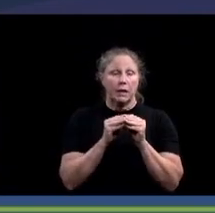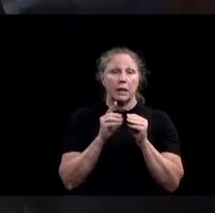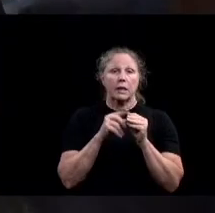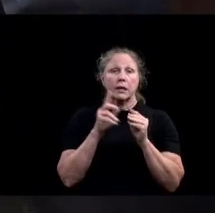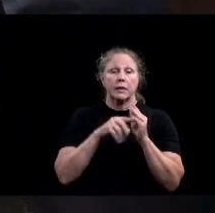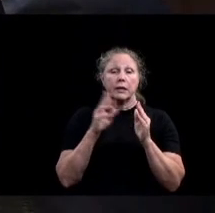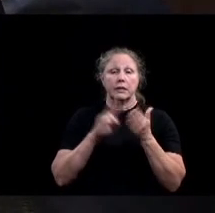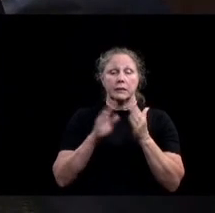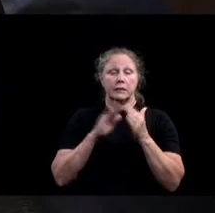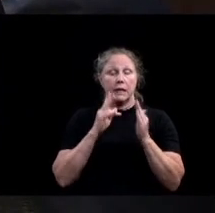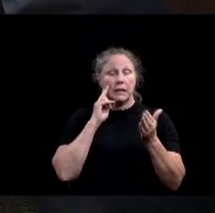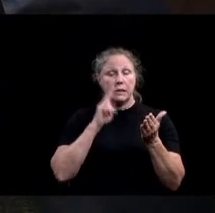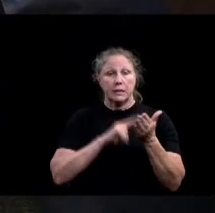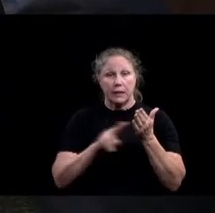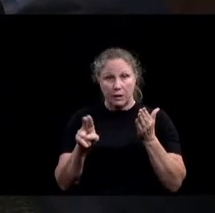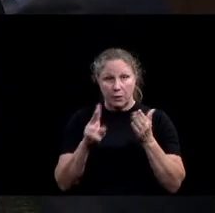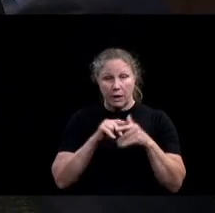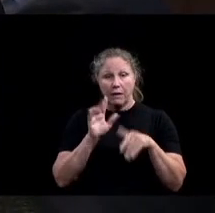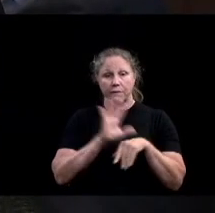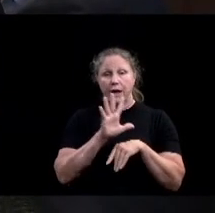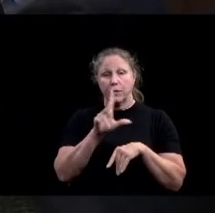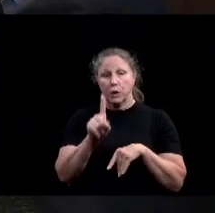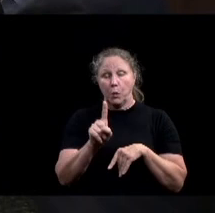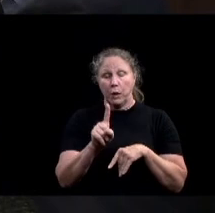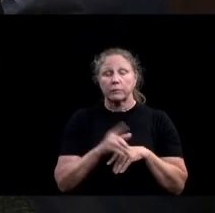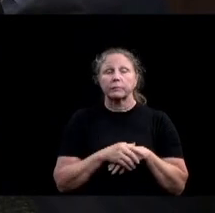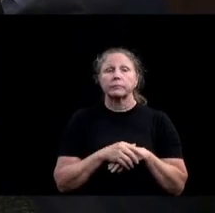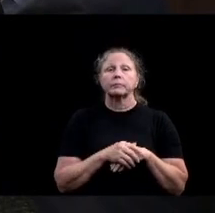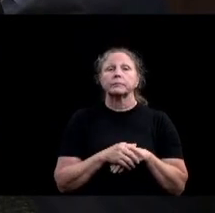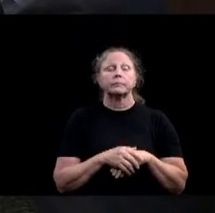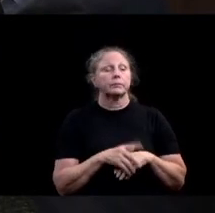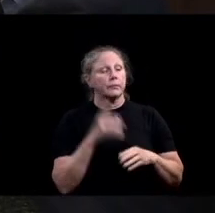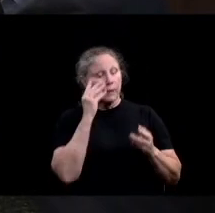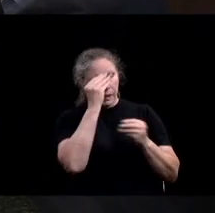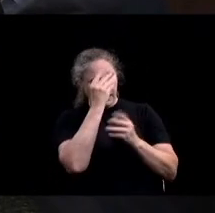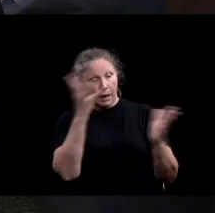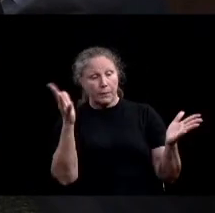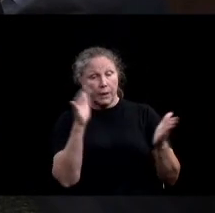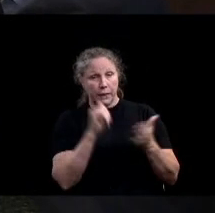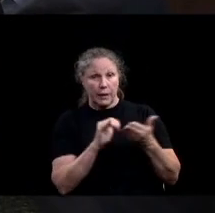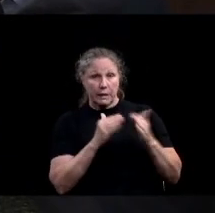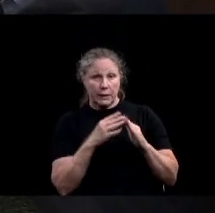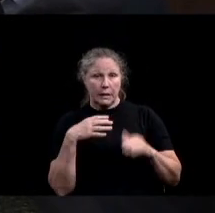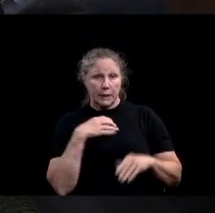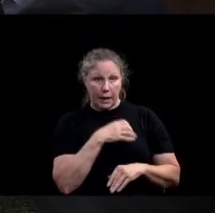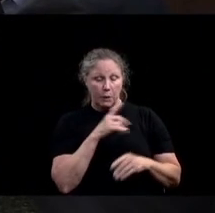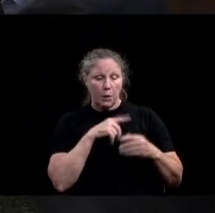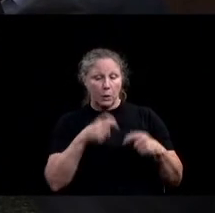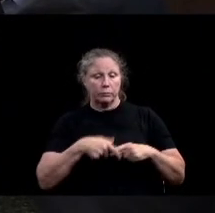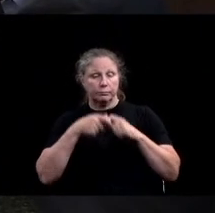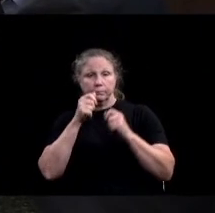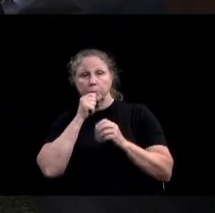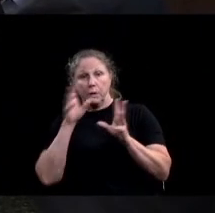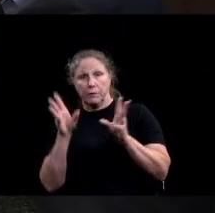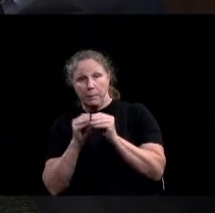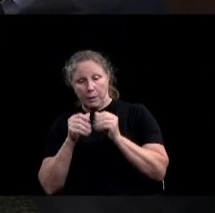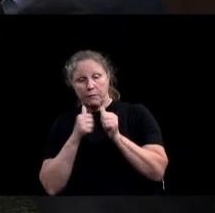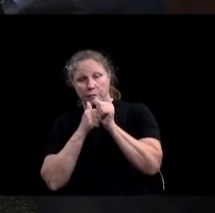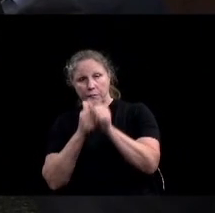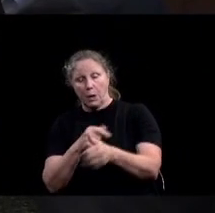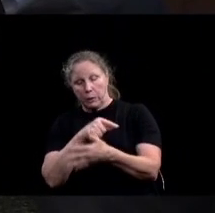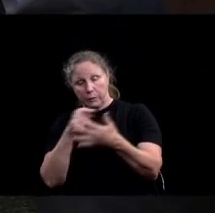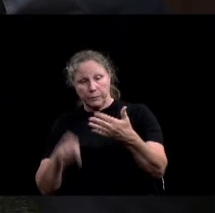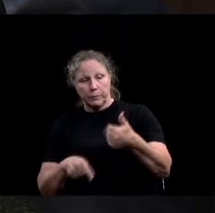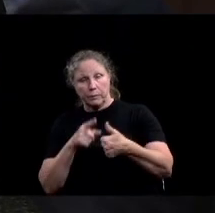p.m. Notice is hereby given that the City Council will go into executive session in accordance with the following provisions. 1, Personnel, Texas Open Meetings Act,